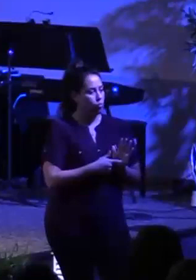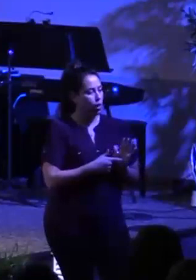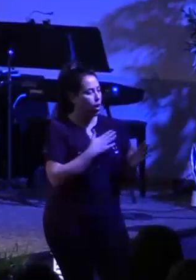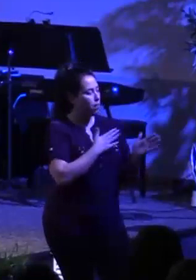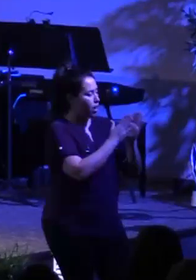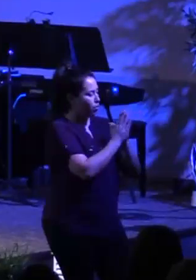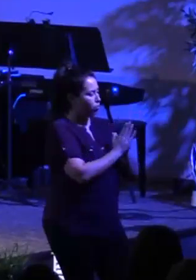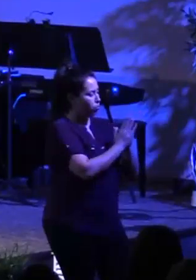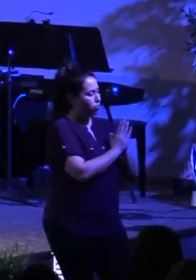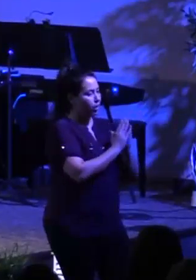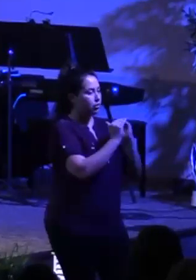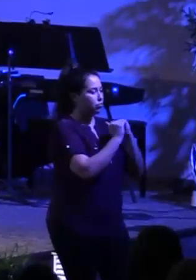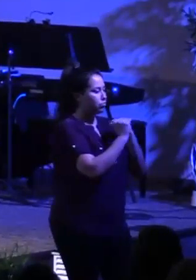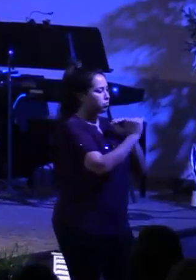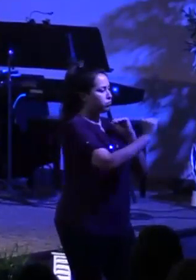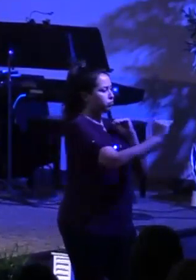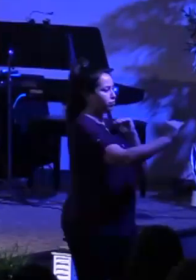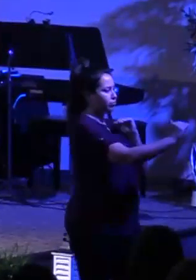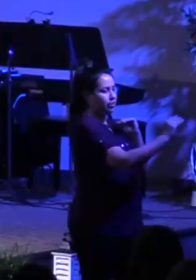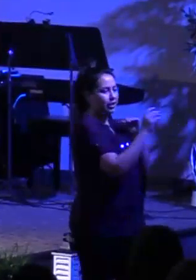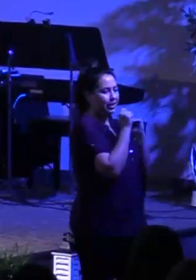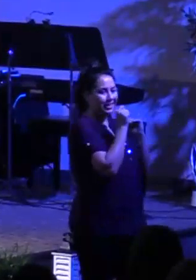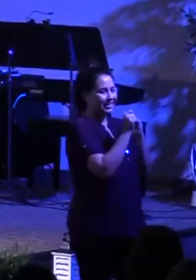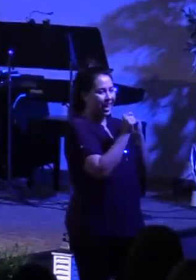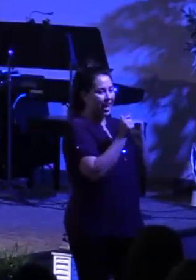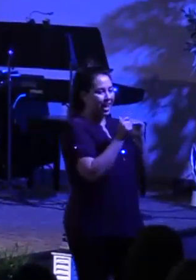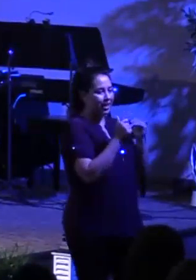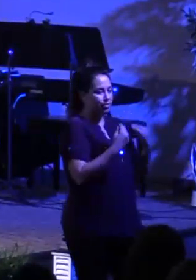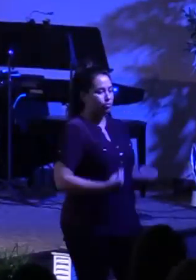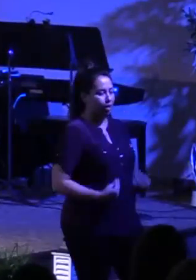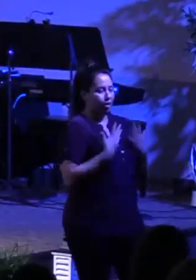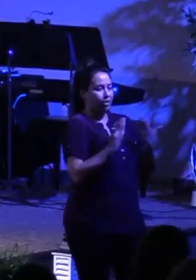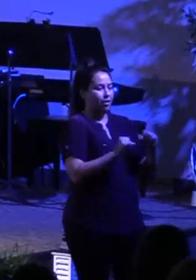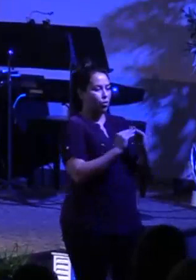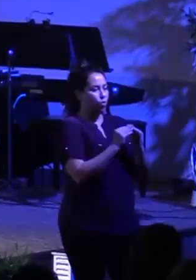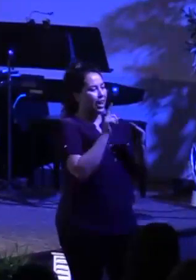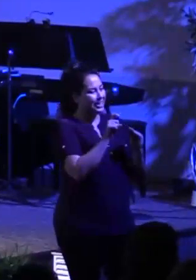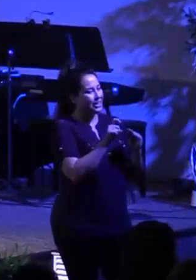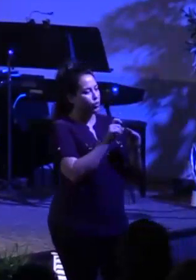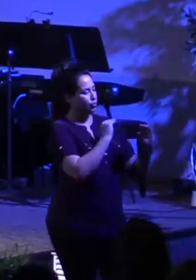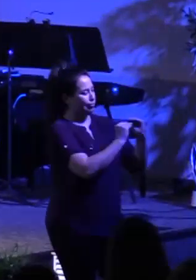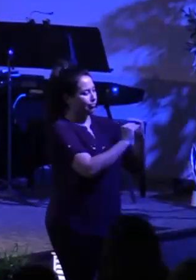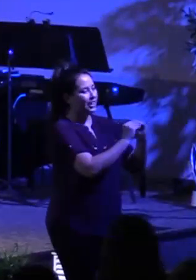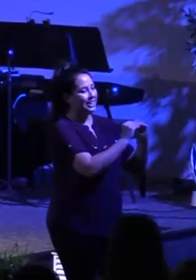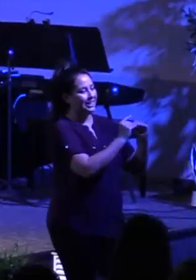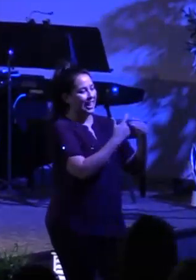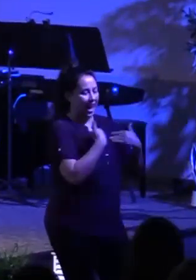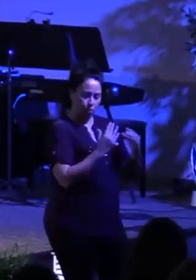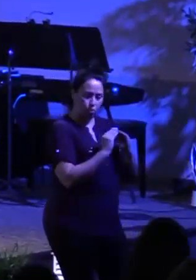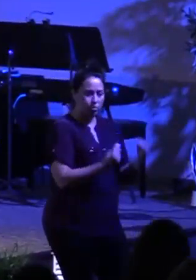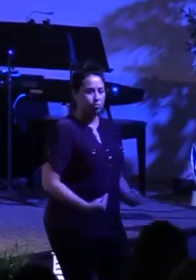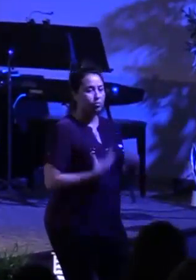not alive, and I had to sort of rediscover it, remaster it. The mastering of the Sabbath day, it was a huge